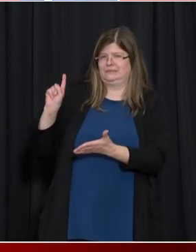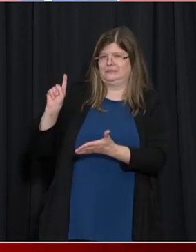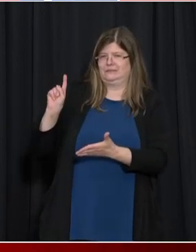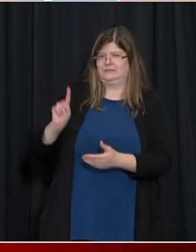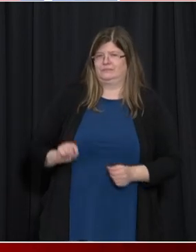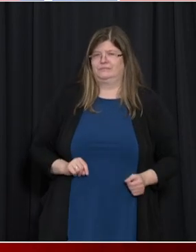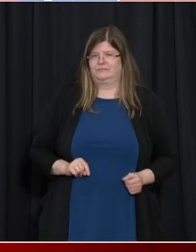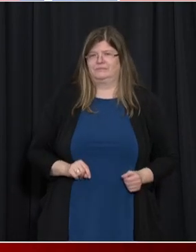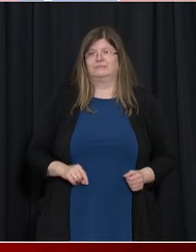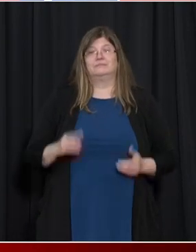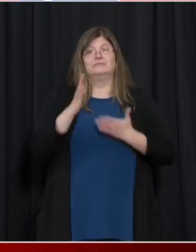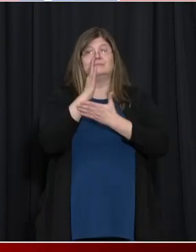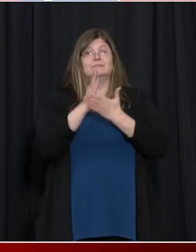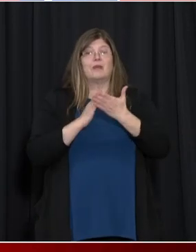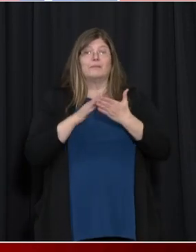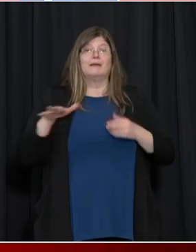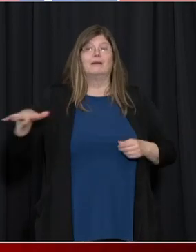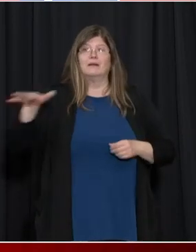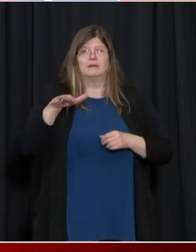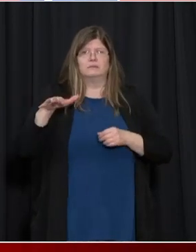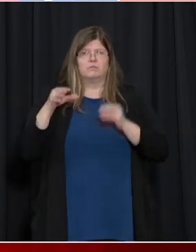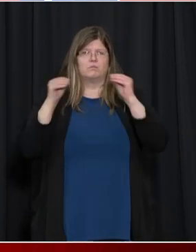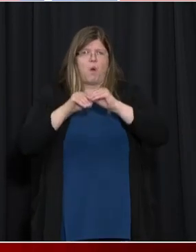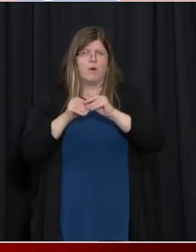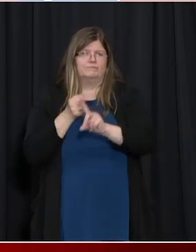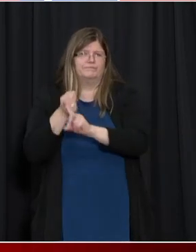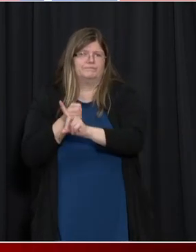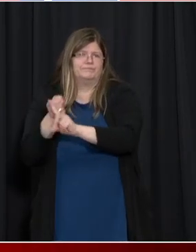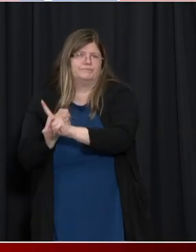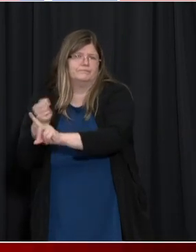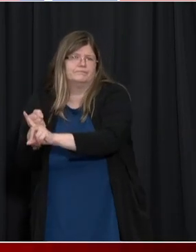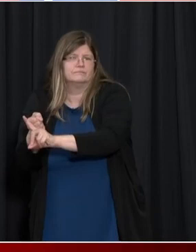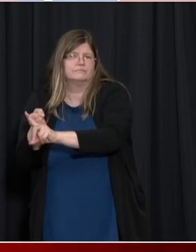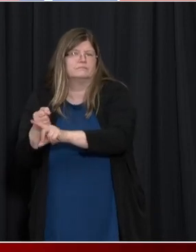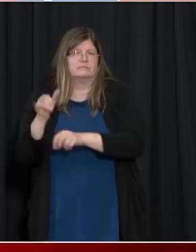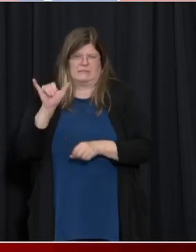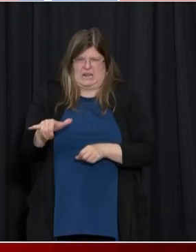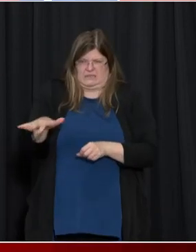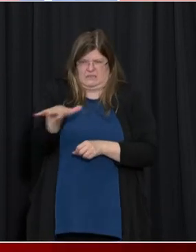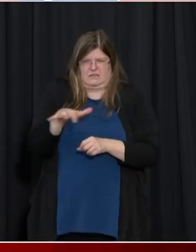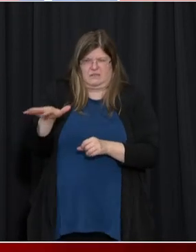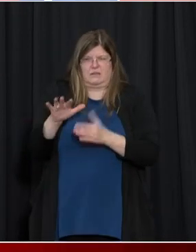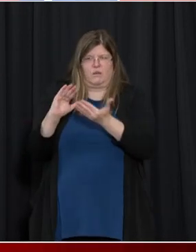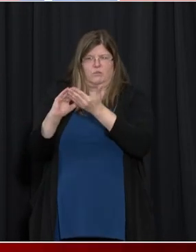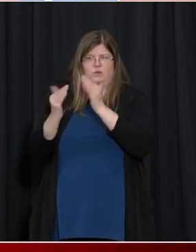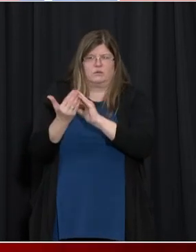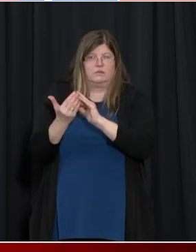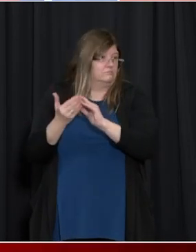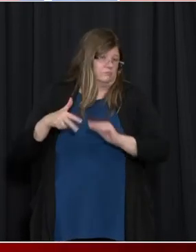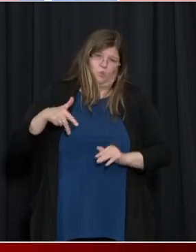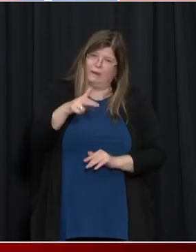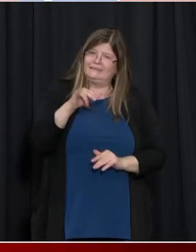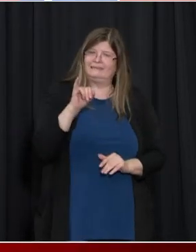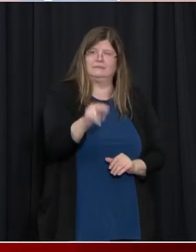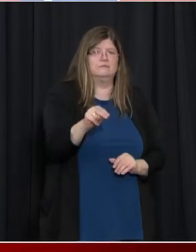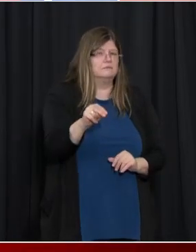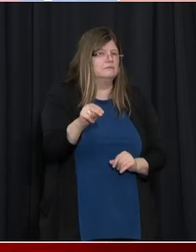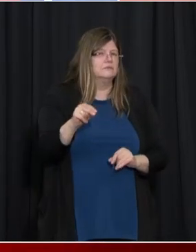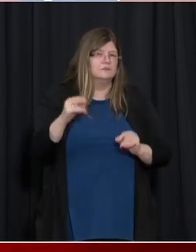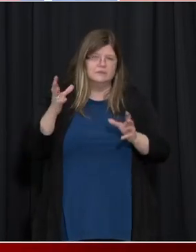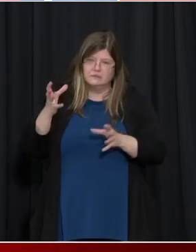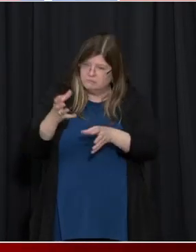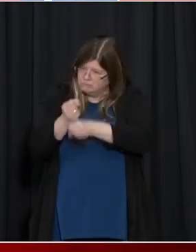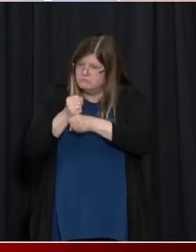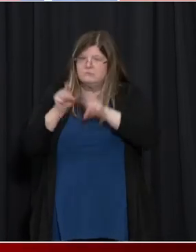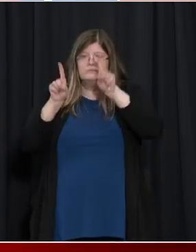hard-hit communities in Washington having walk-up testing, where you don't need an appointment, like you don't